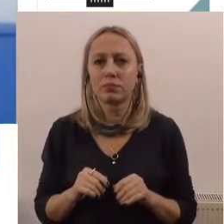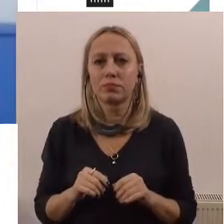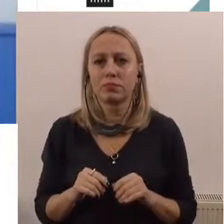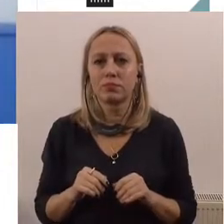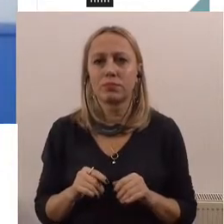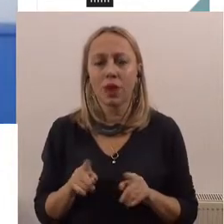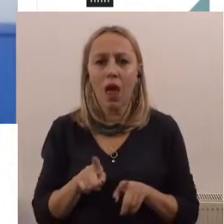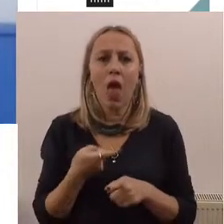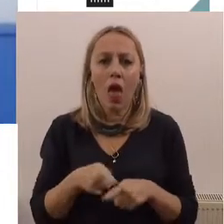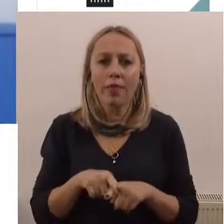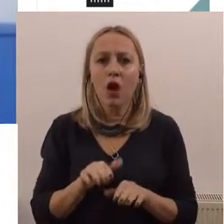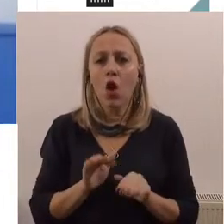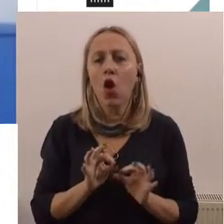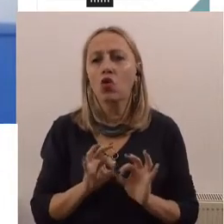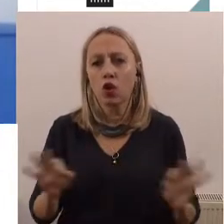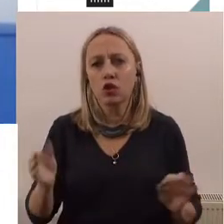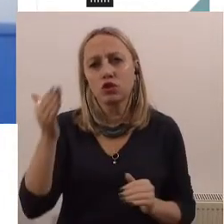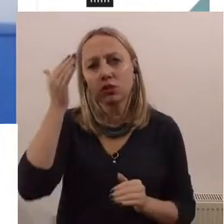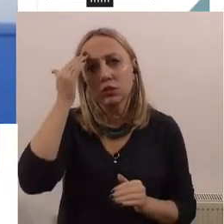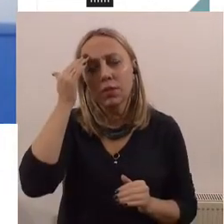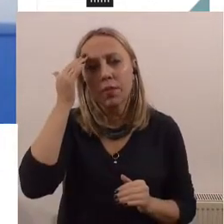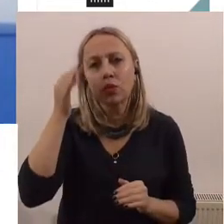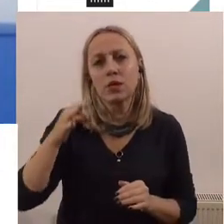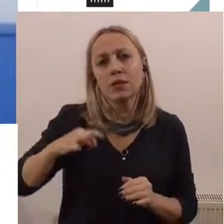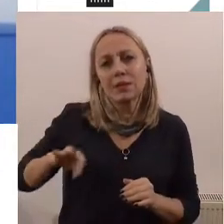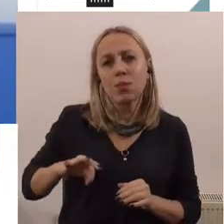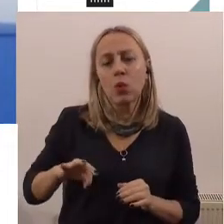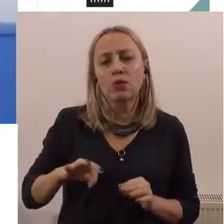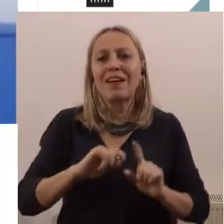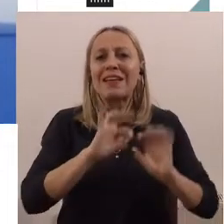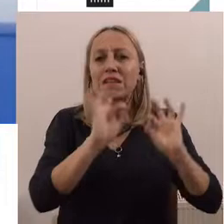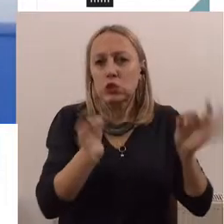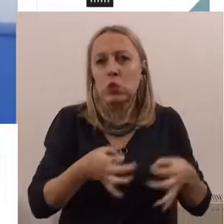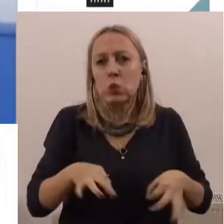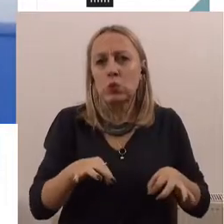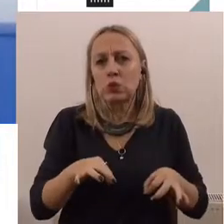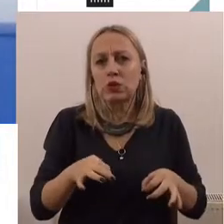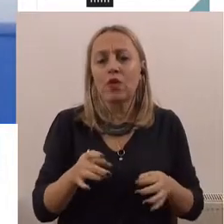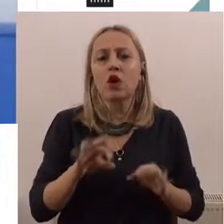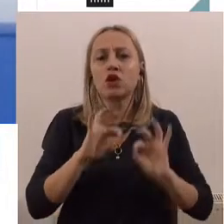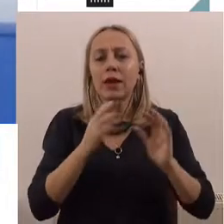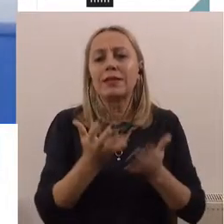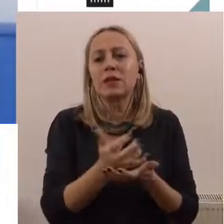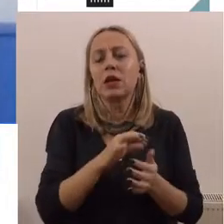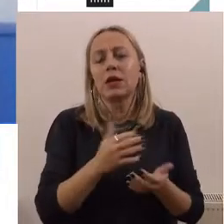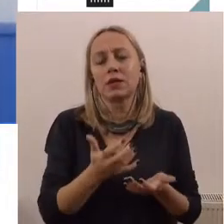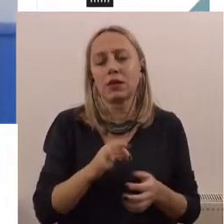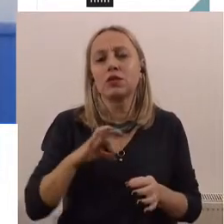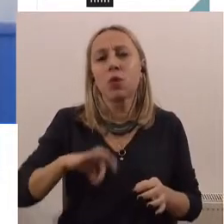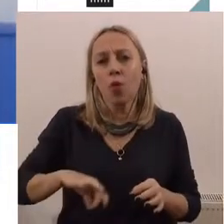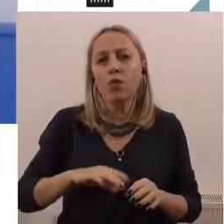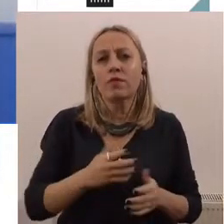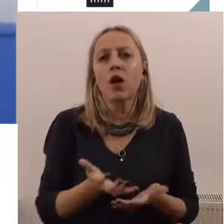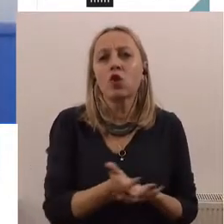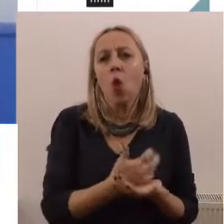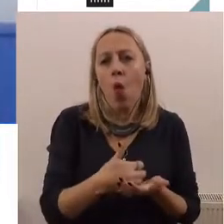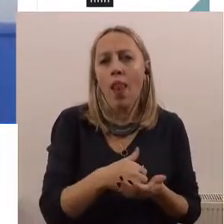So that's a nice way of using art, using the collection for